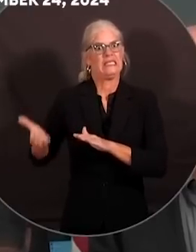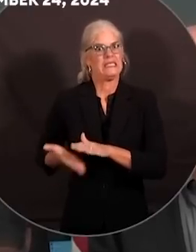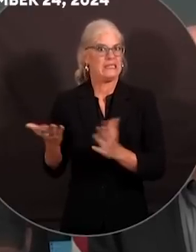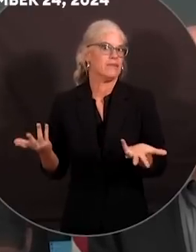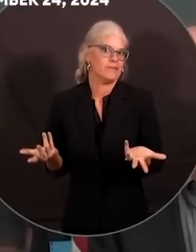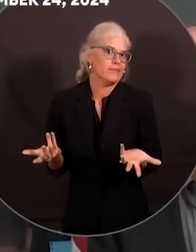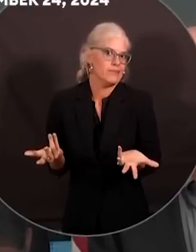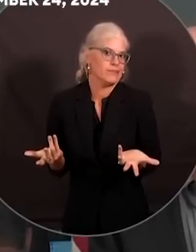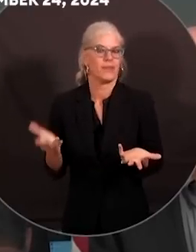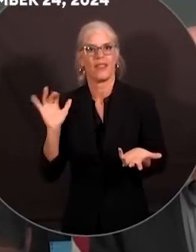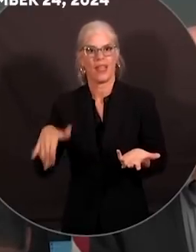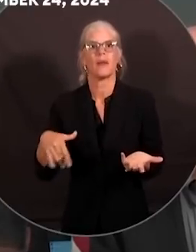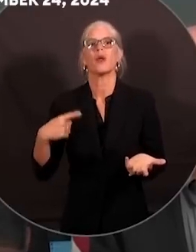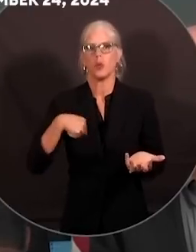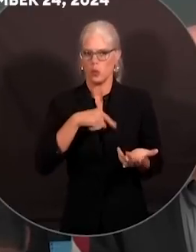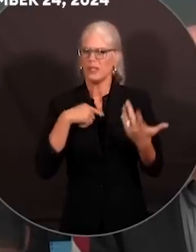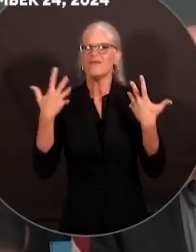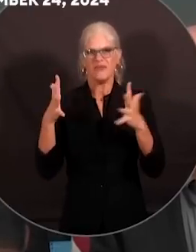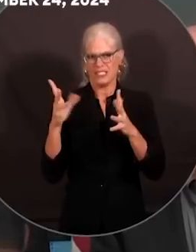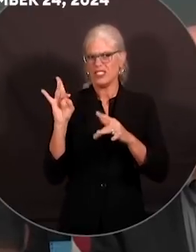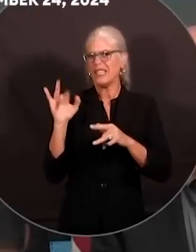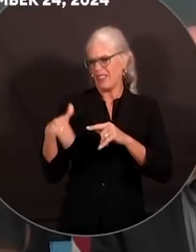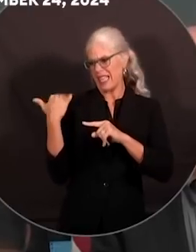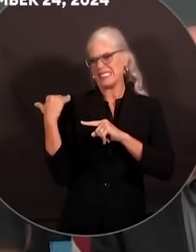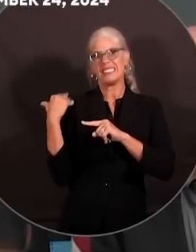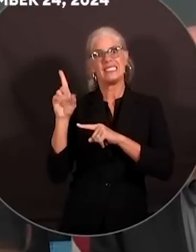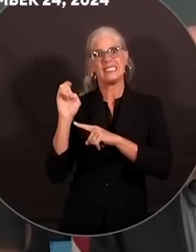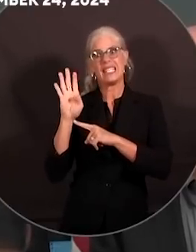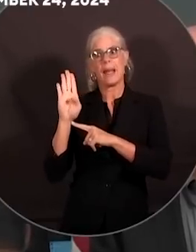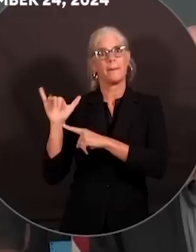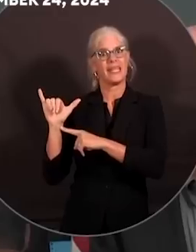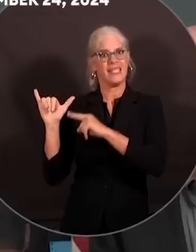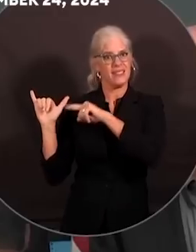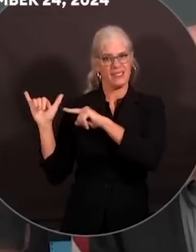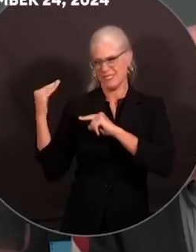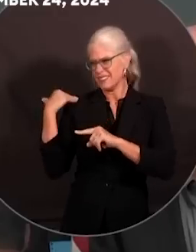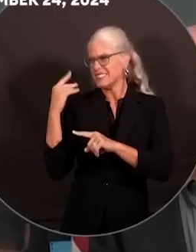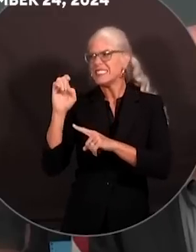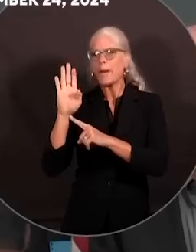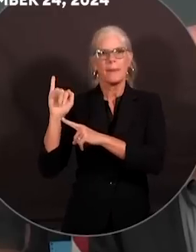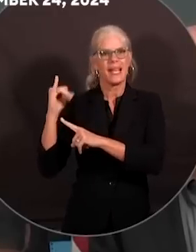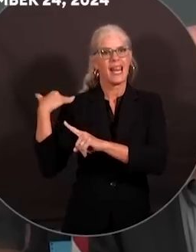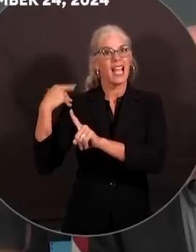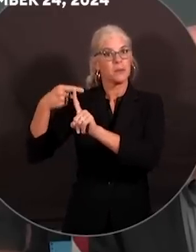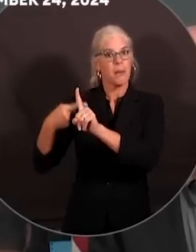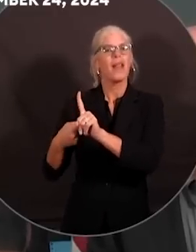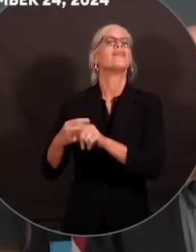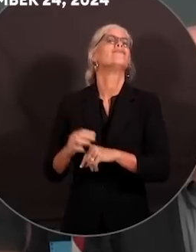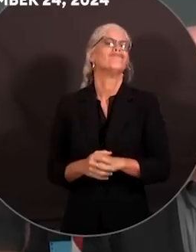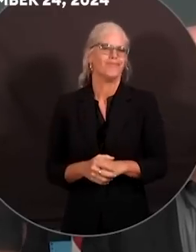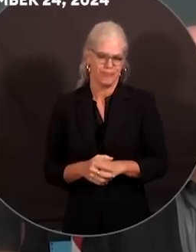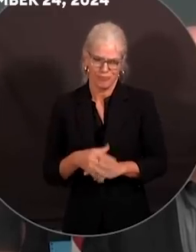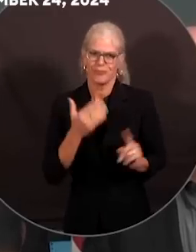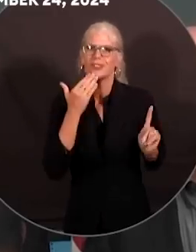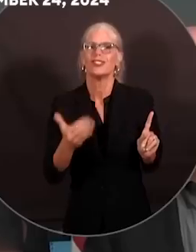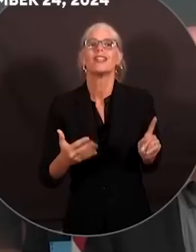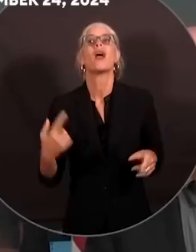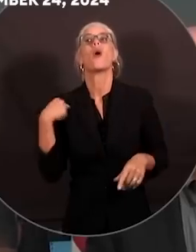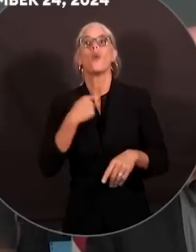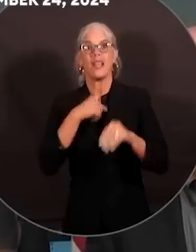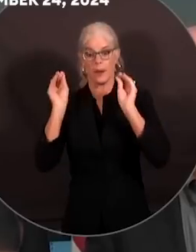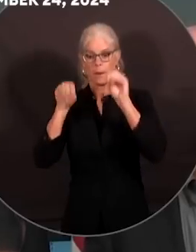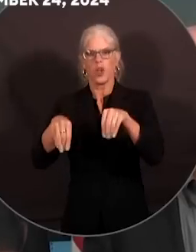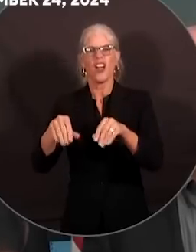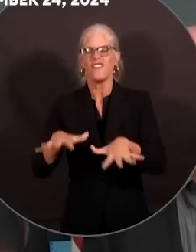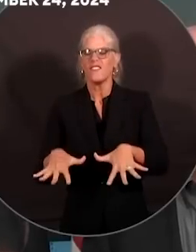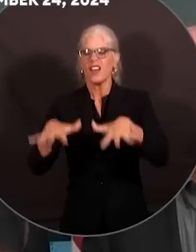We did for Debbie last month, we did flood protection devices, and we are staging those